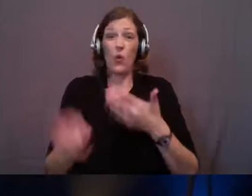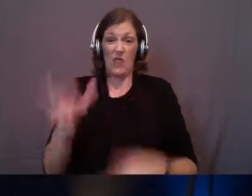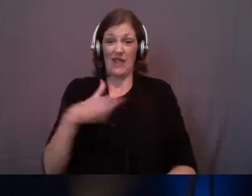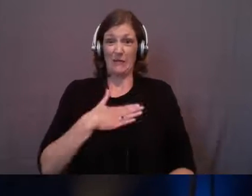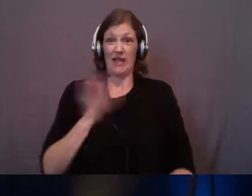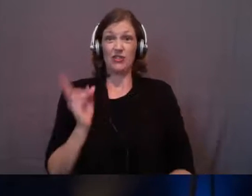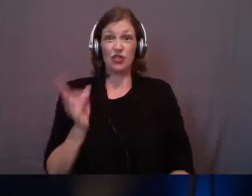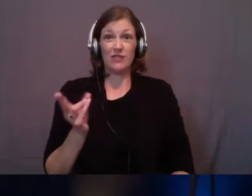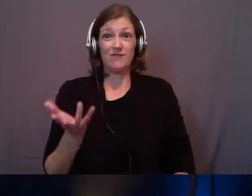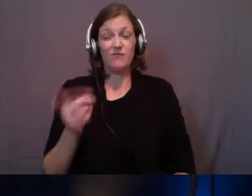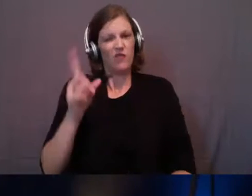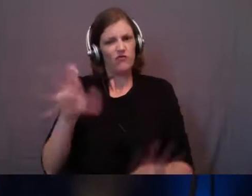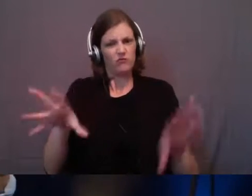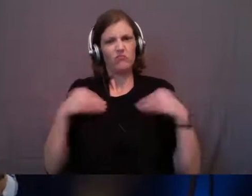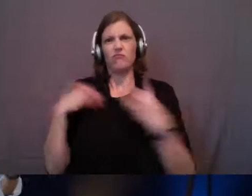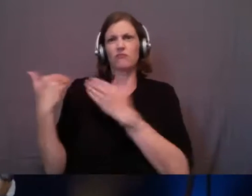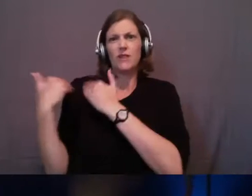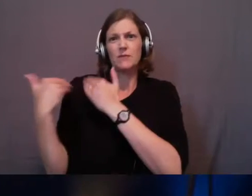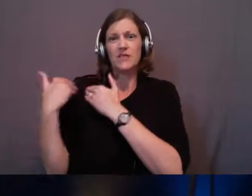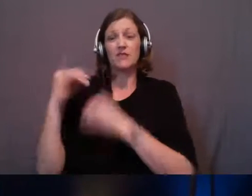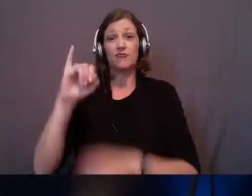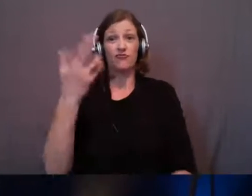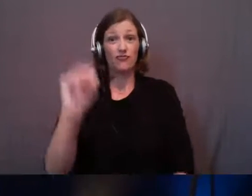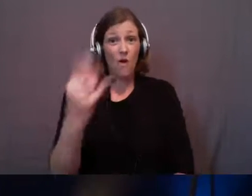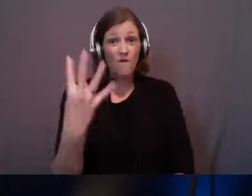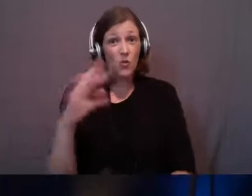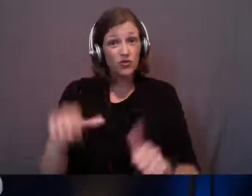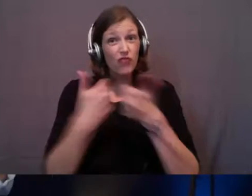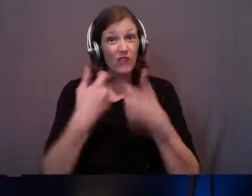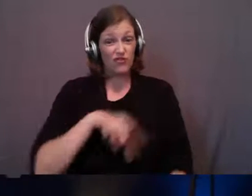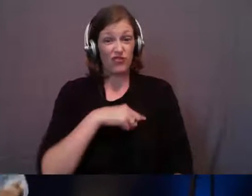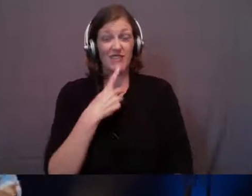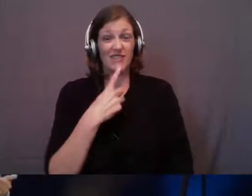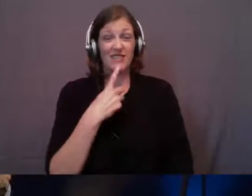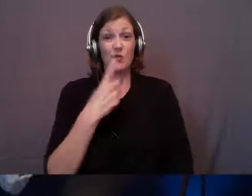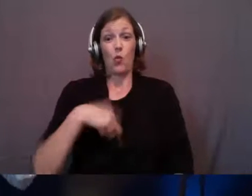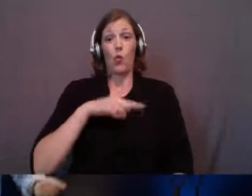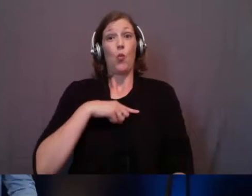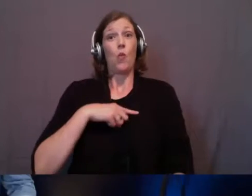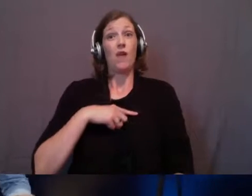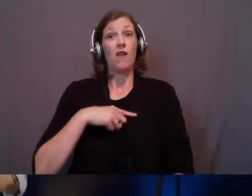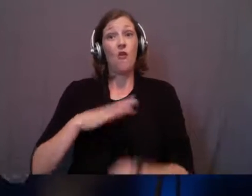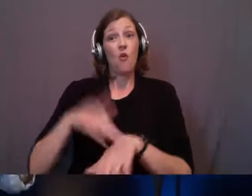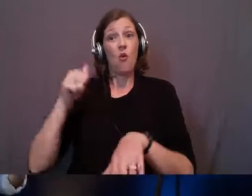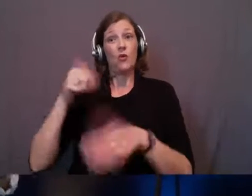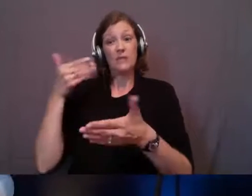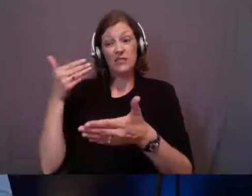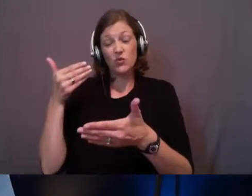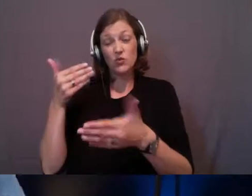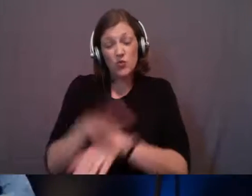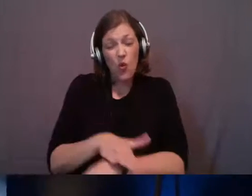take responsibility. And John 4 challenges us, says, we are called to be slow to anger and